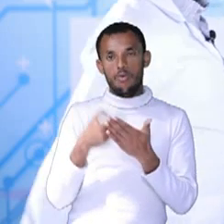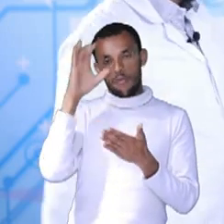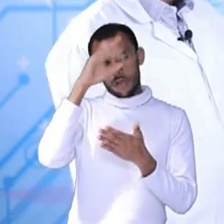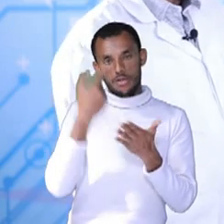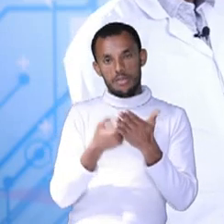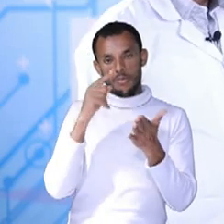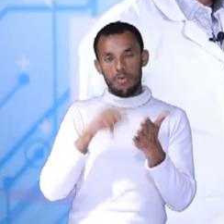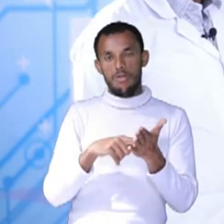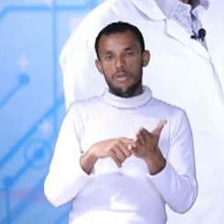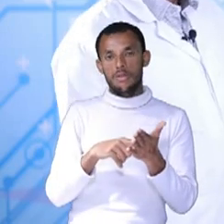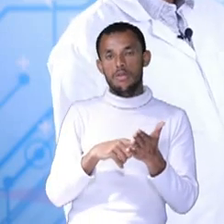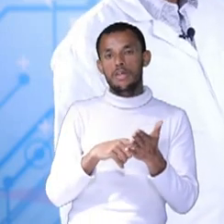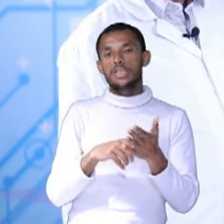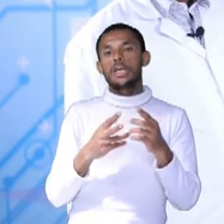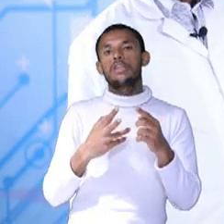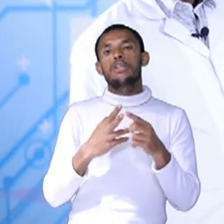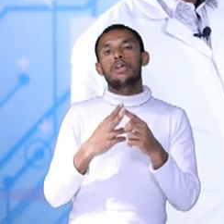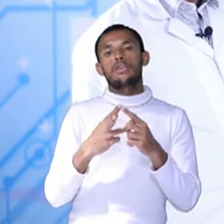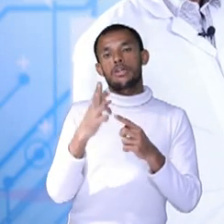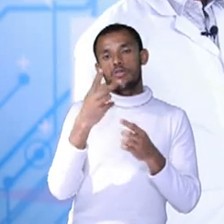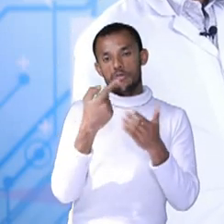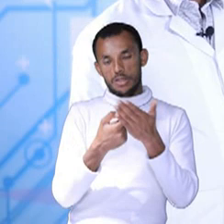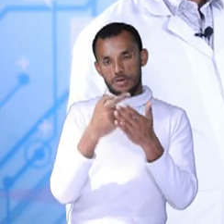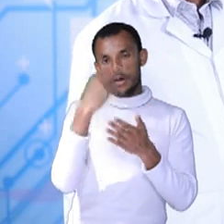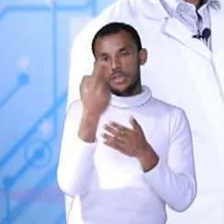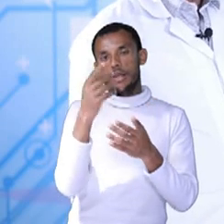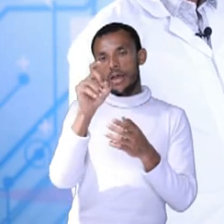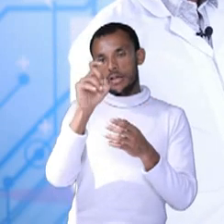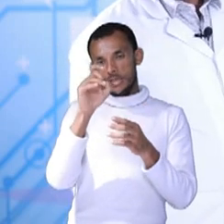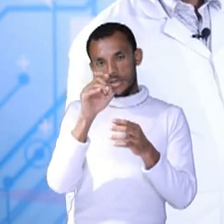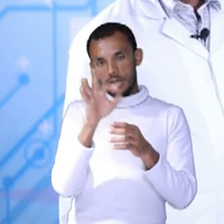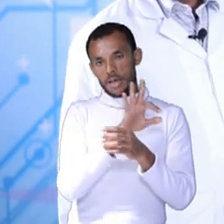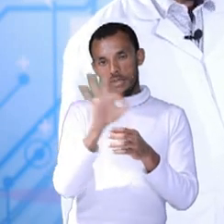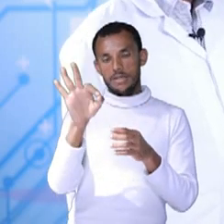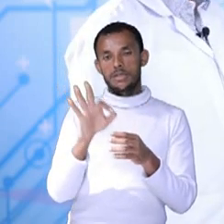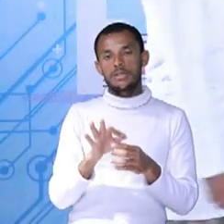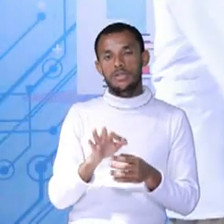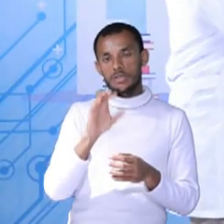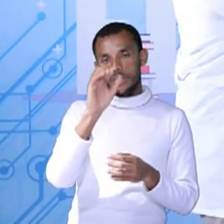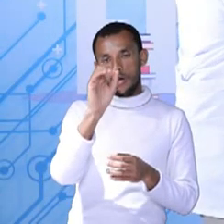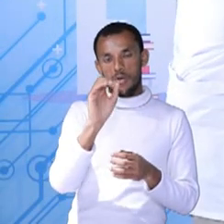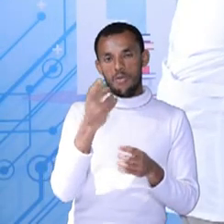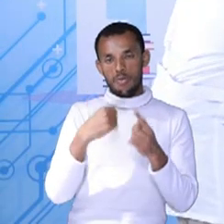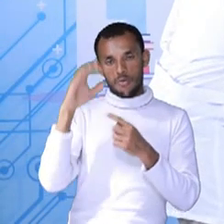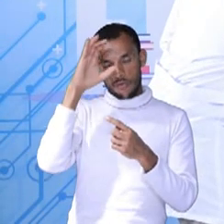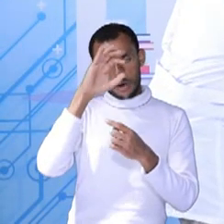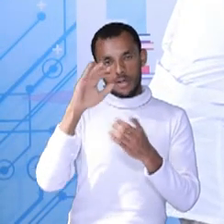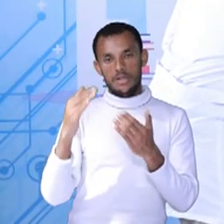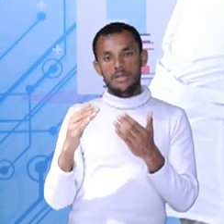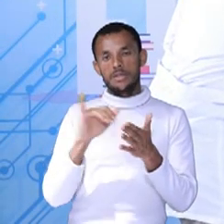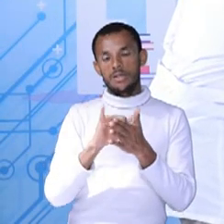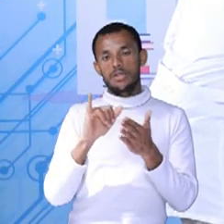point, the intersection of this function with x-axis or the zeros of this function. So to find that,